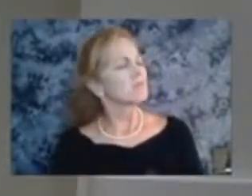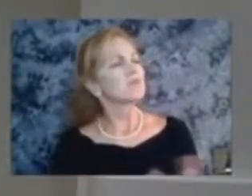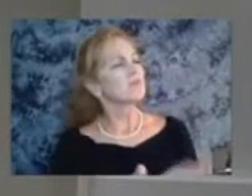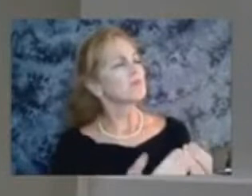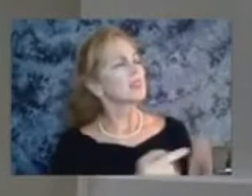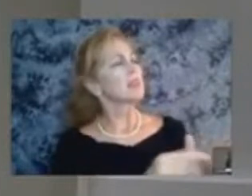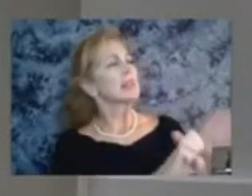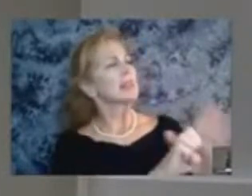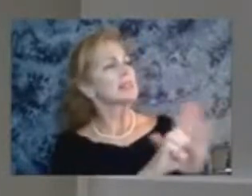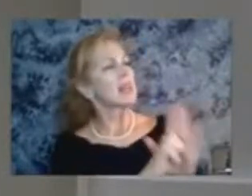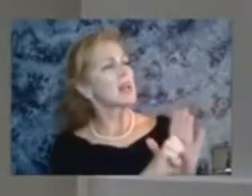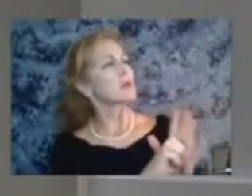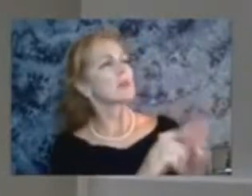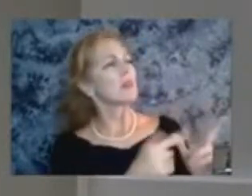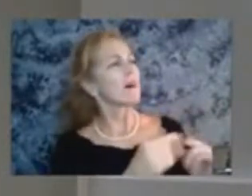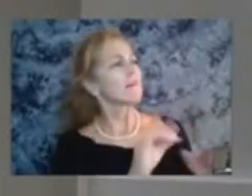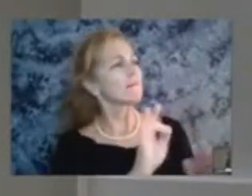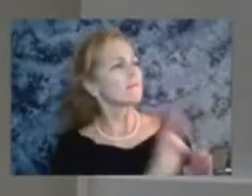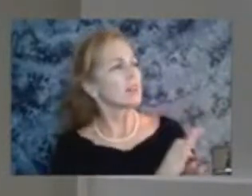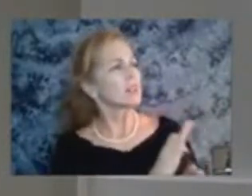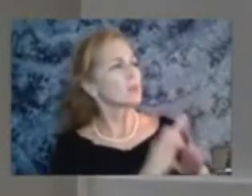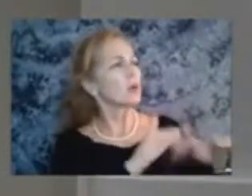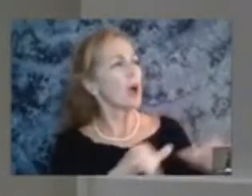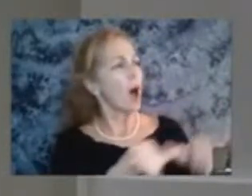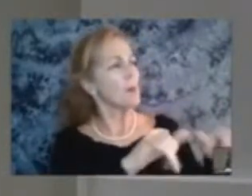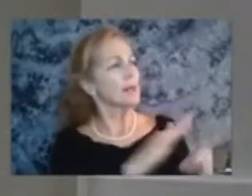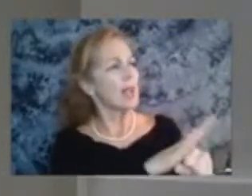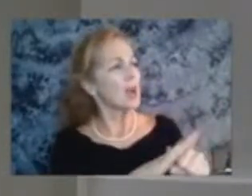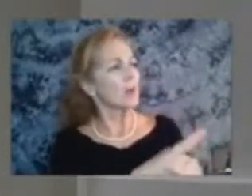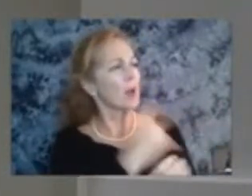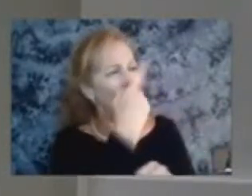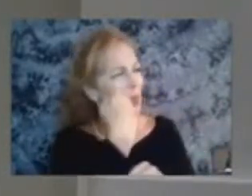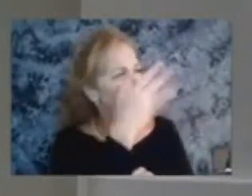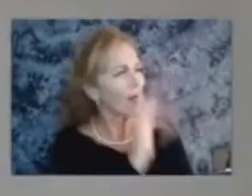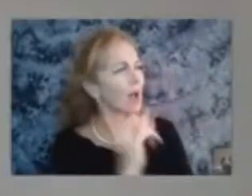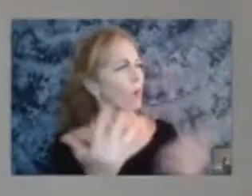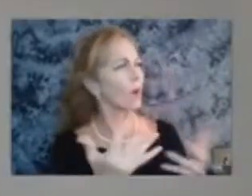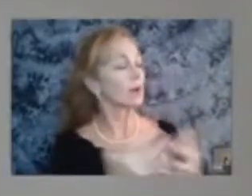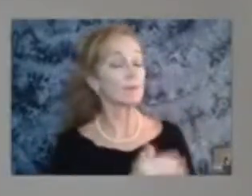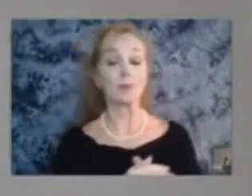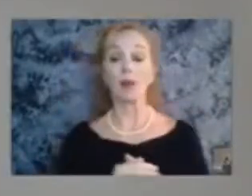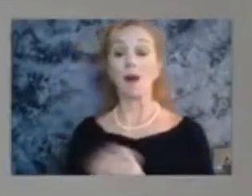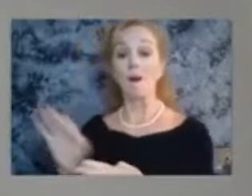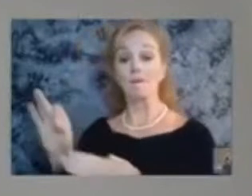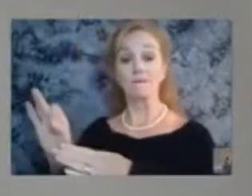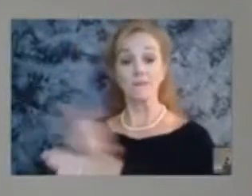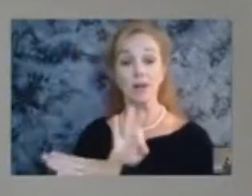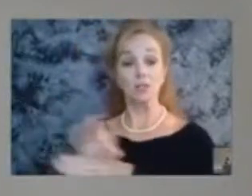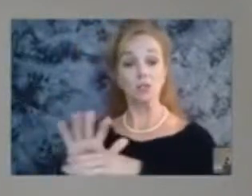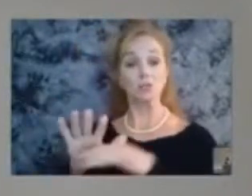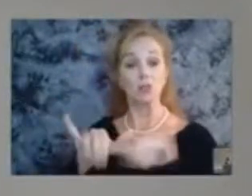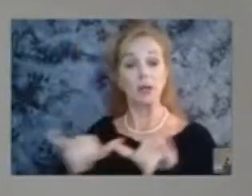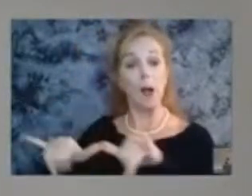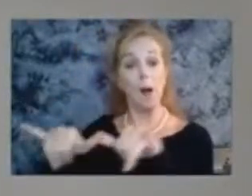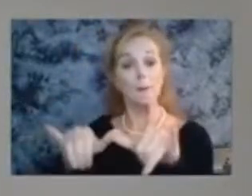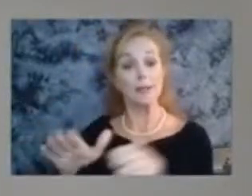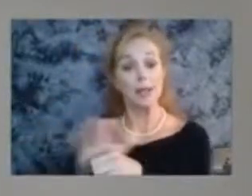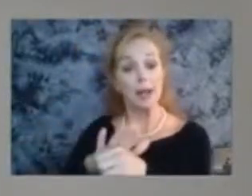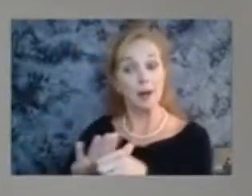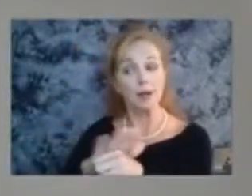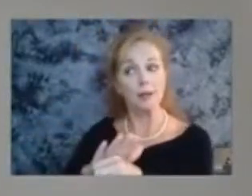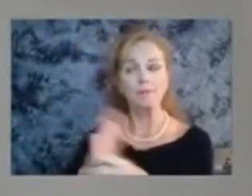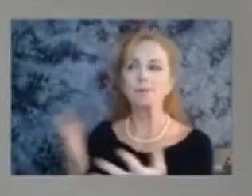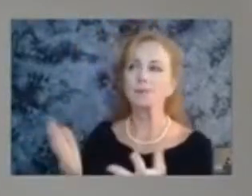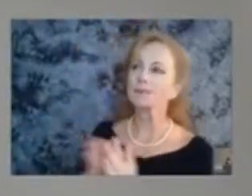common area setup might look like? I can yeah, I mean, a functional common area might, whatever the capacity, if you